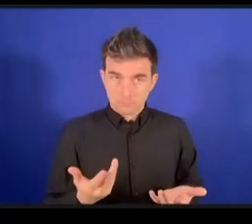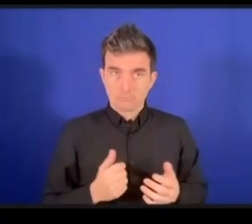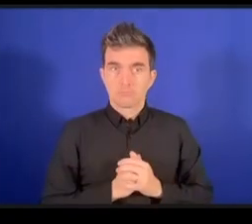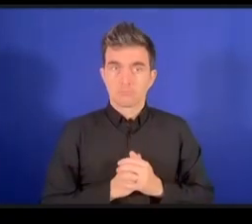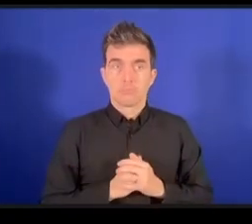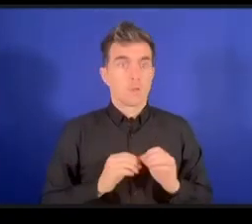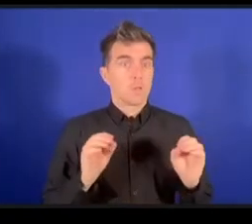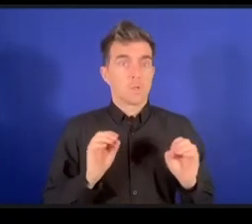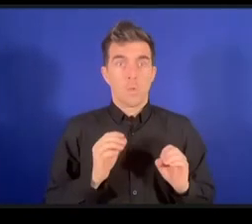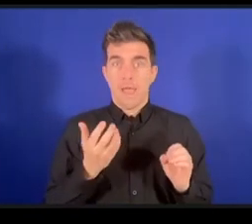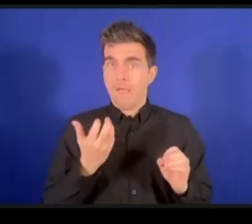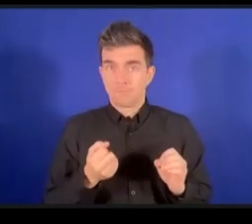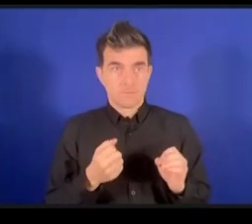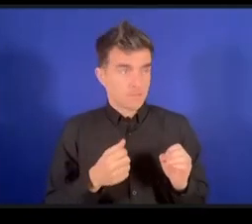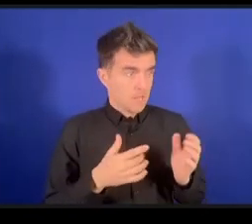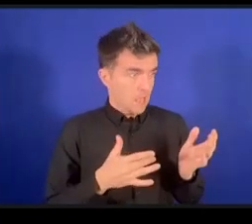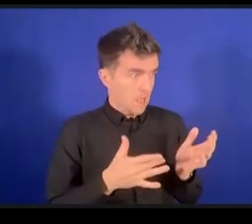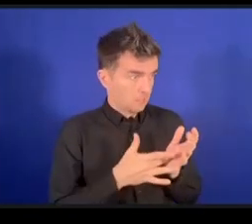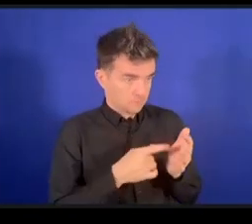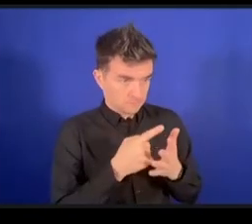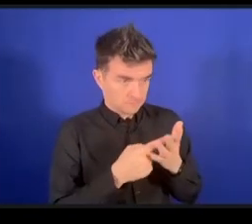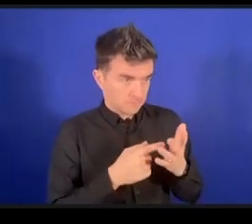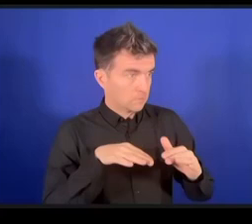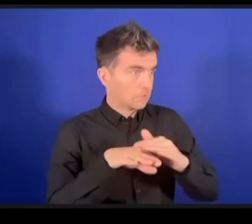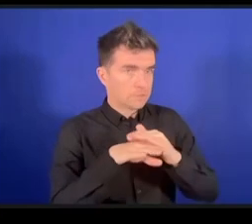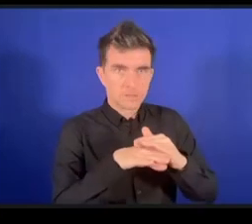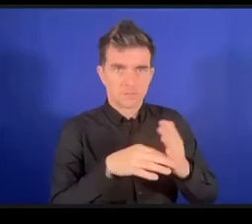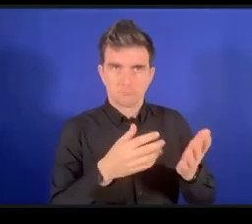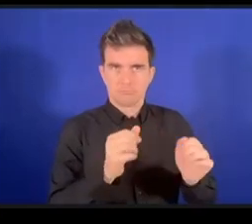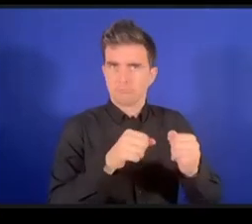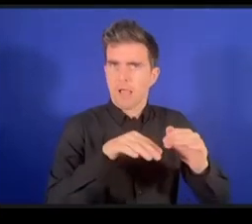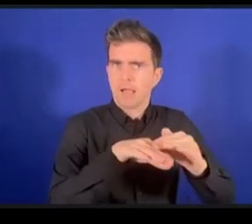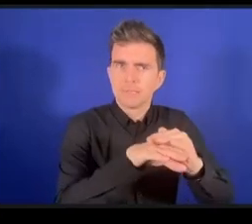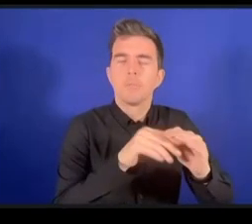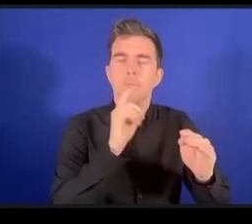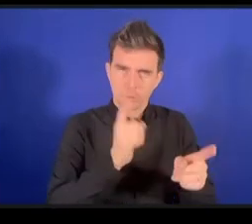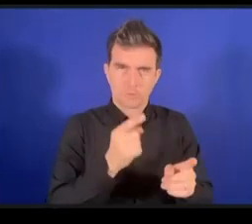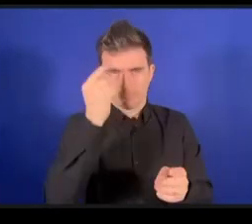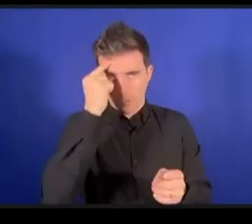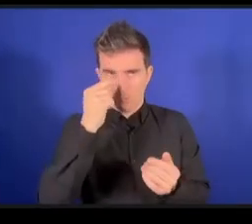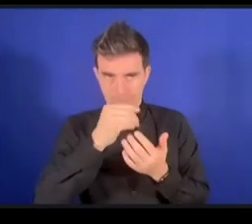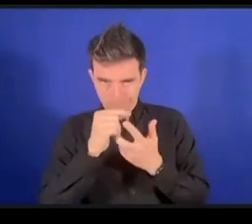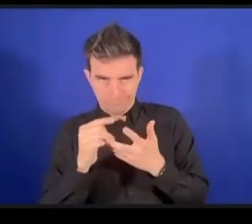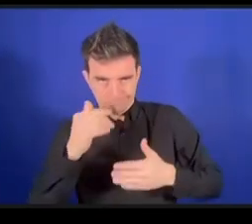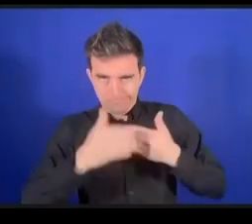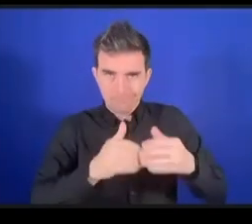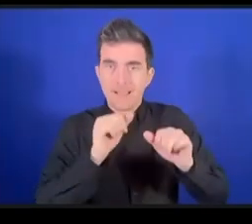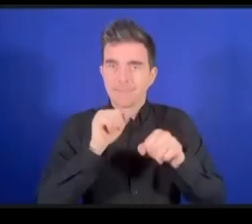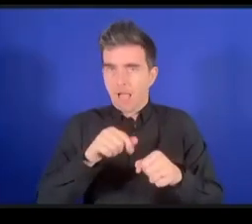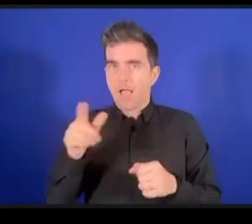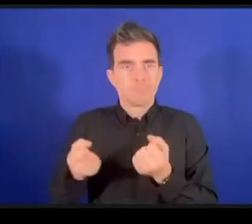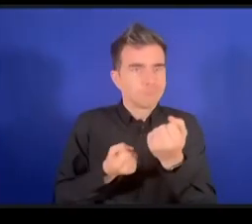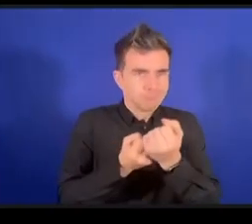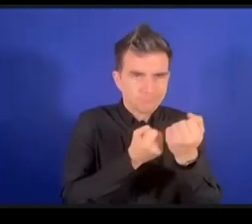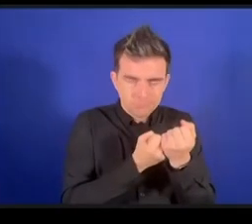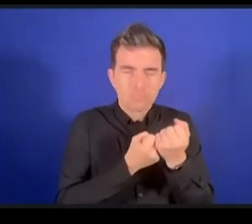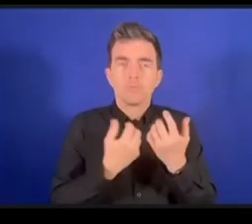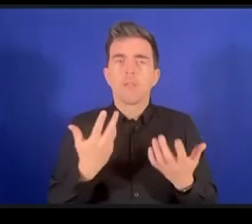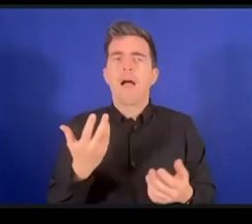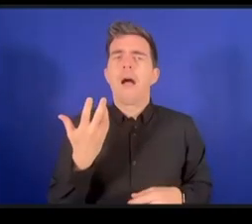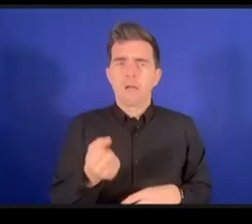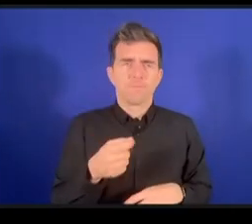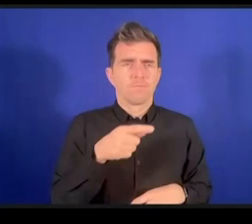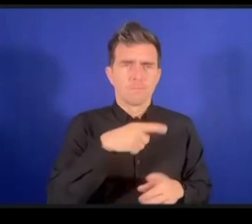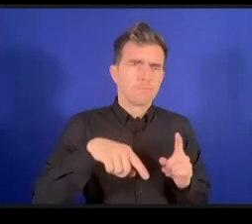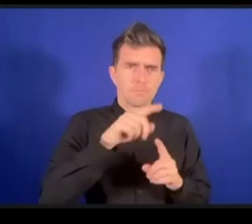unable to reach to the certain content which may be available on the website if that is not available with the screen reader.